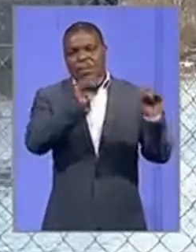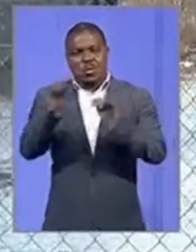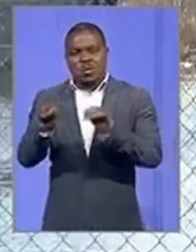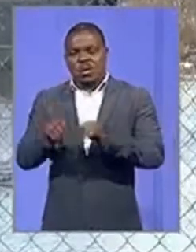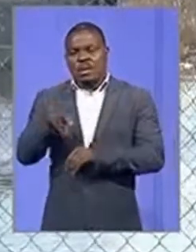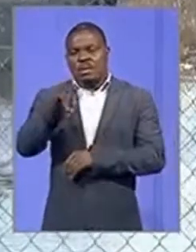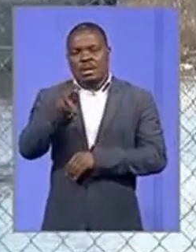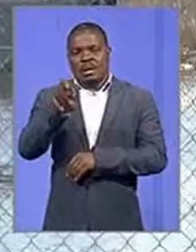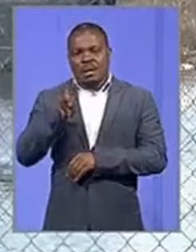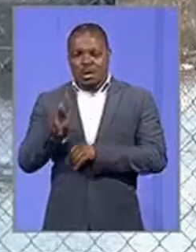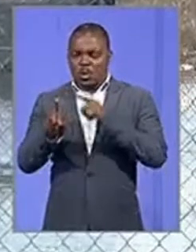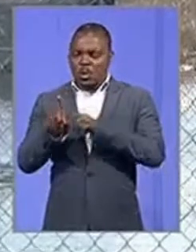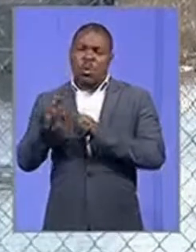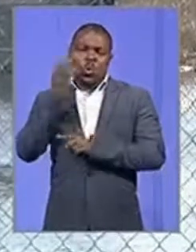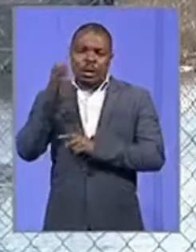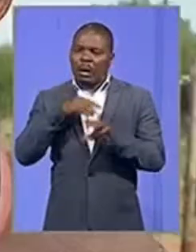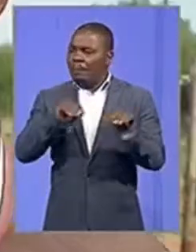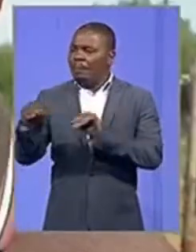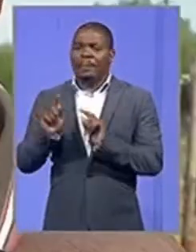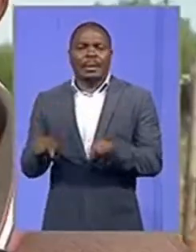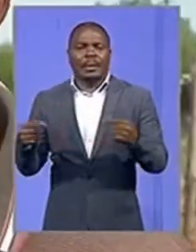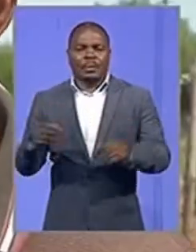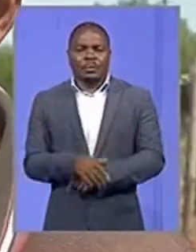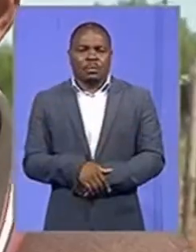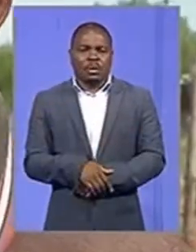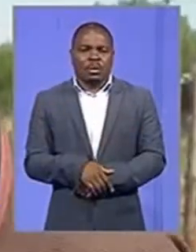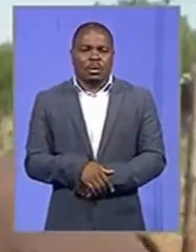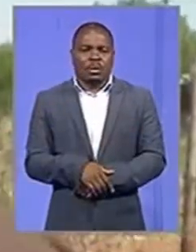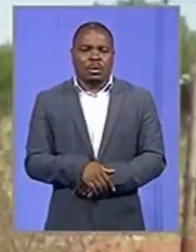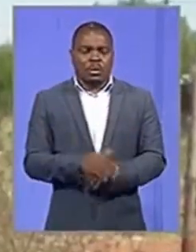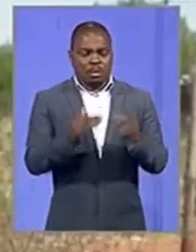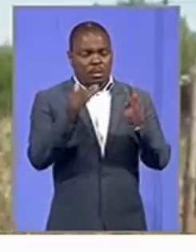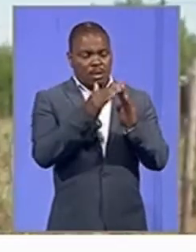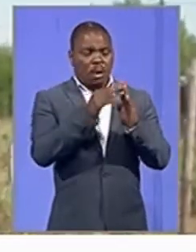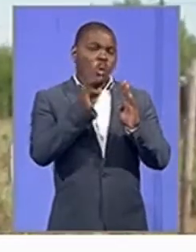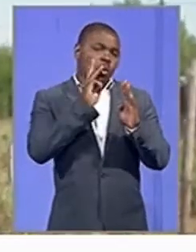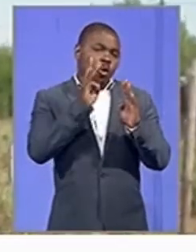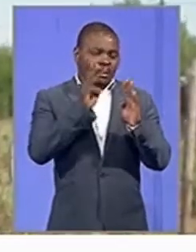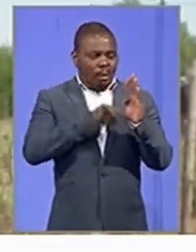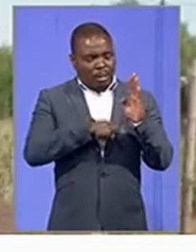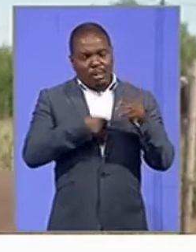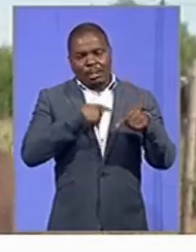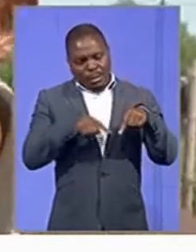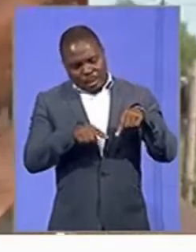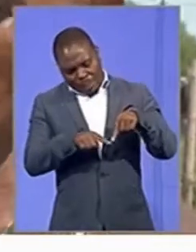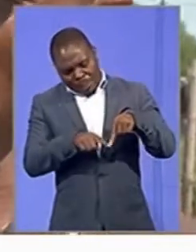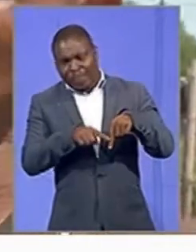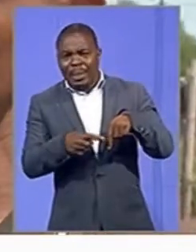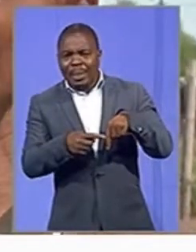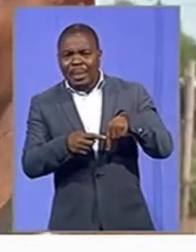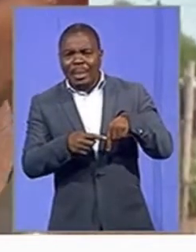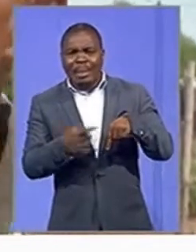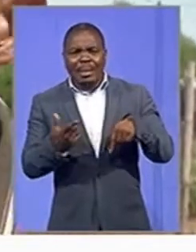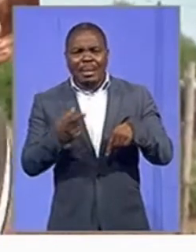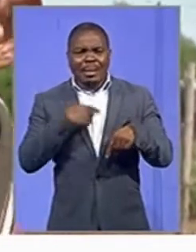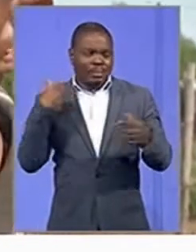ene ga ana kwa ka fudugelang gone. The water level inside my home is currently just below my knee. That's how I'm currently living for the